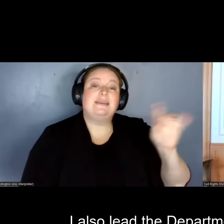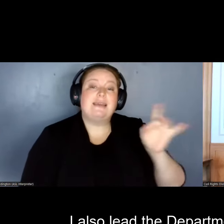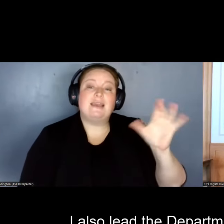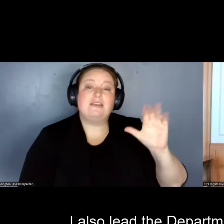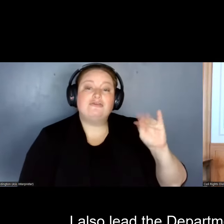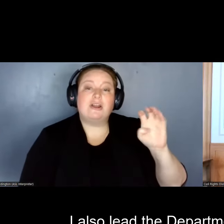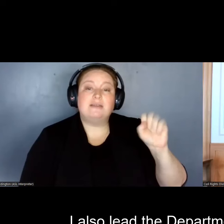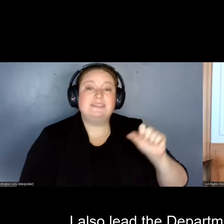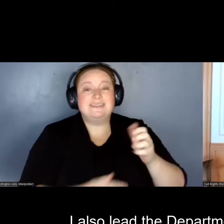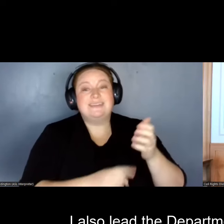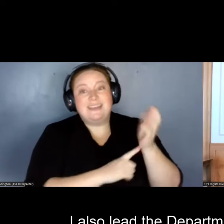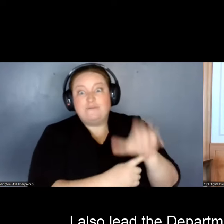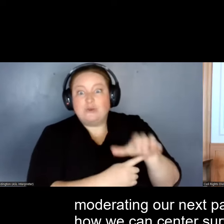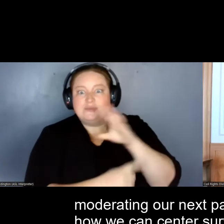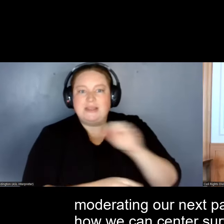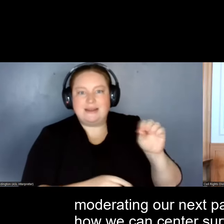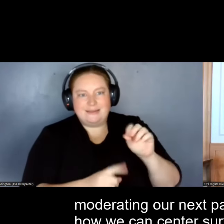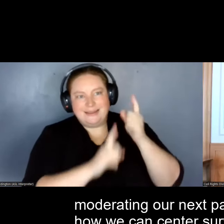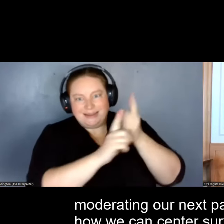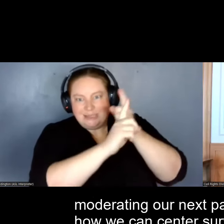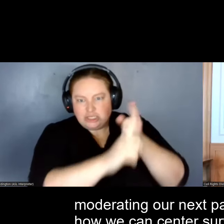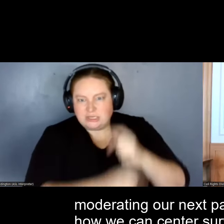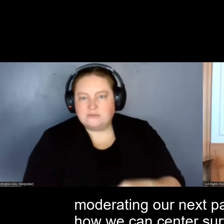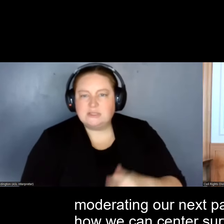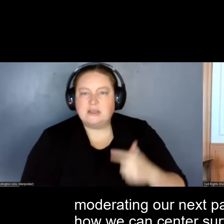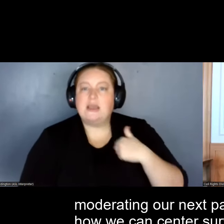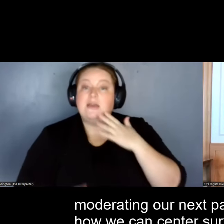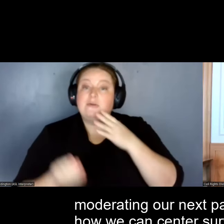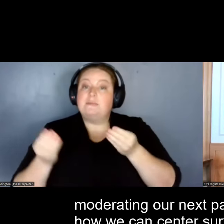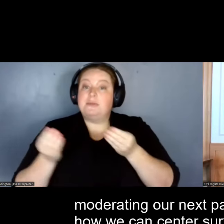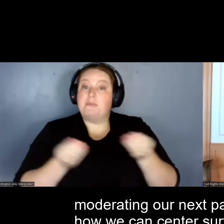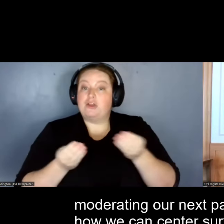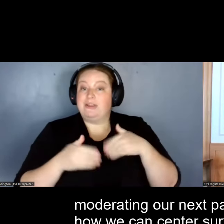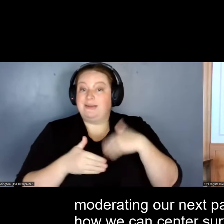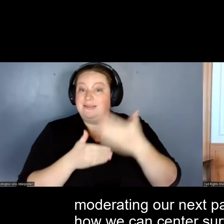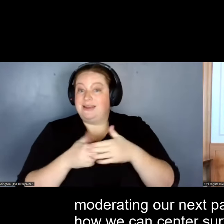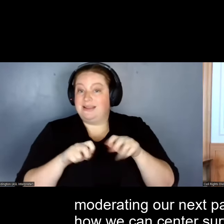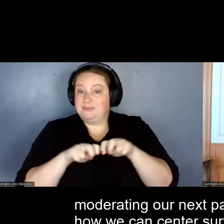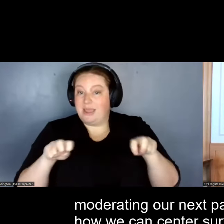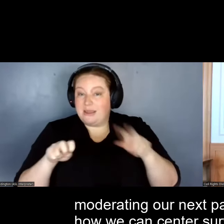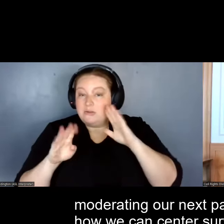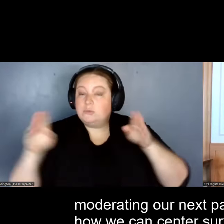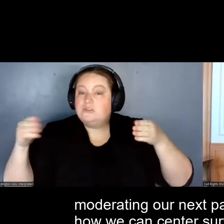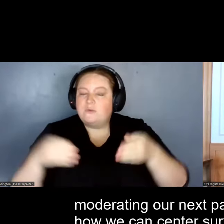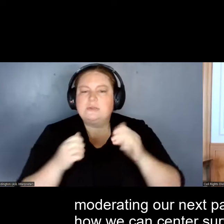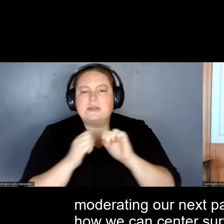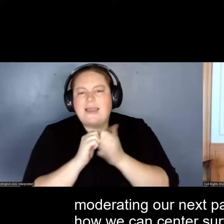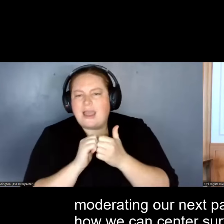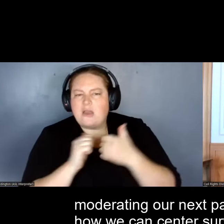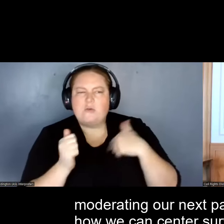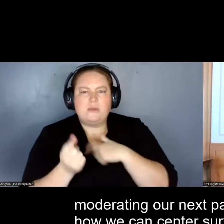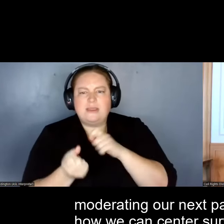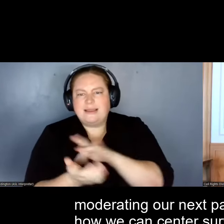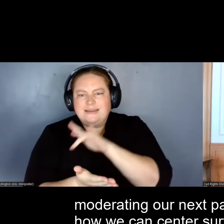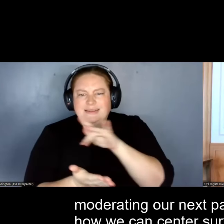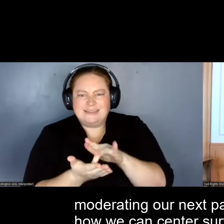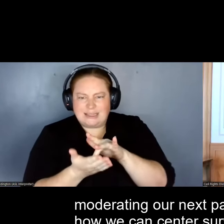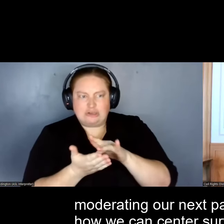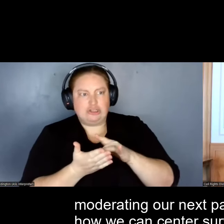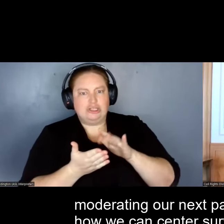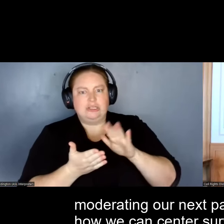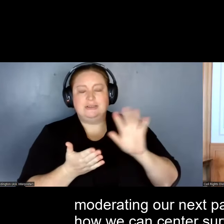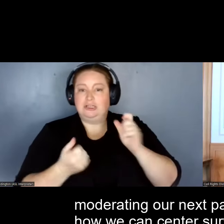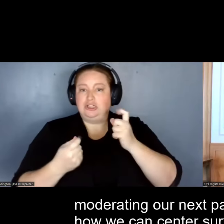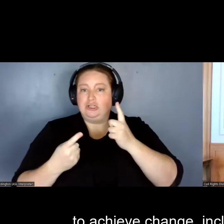Prevention Initiative. I'll be moderating our next panel, which focuses on how we can center survivor stories